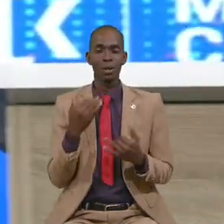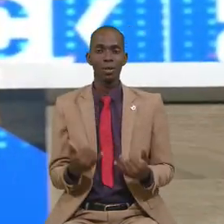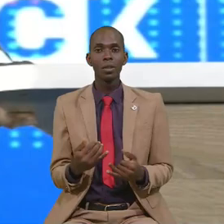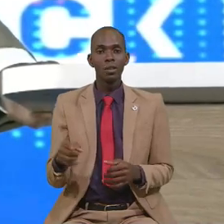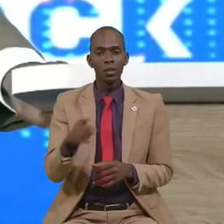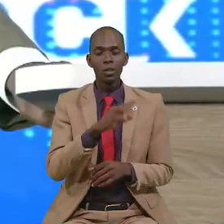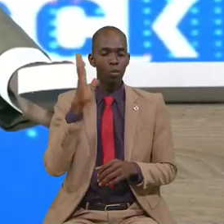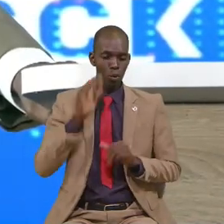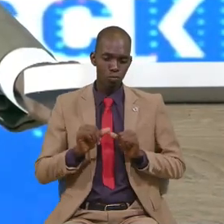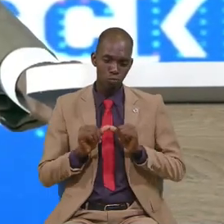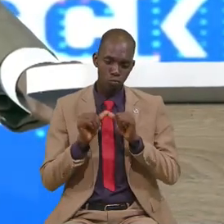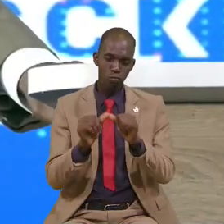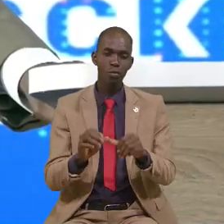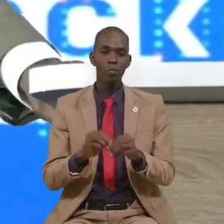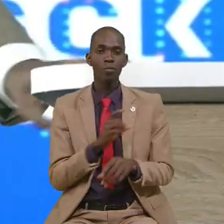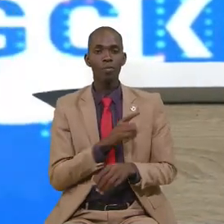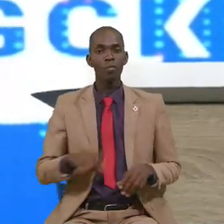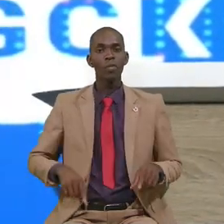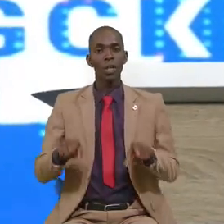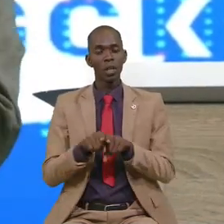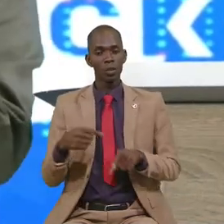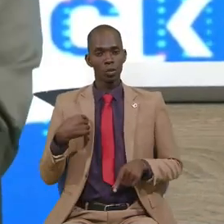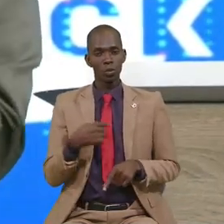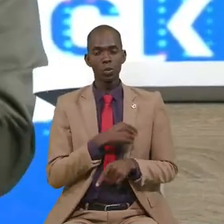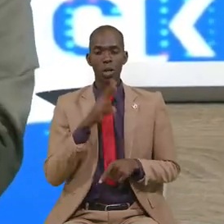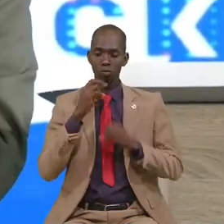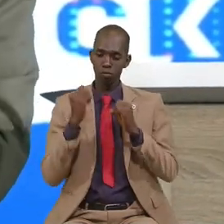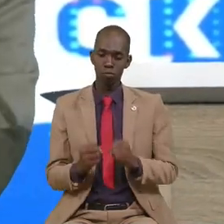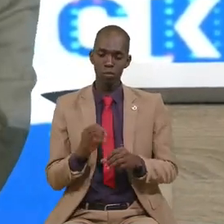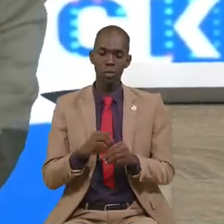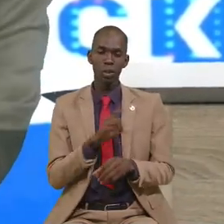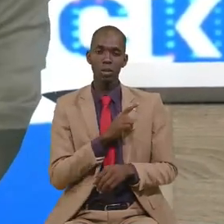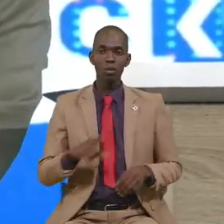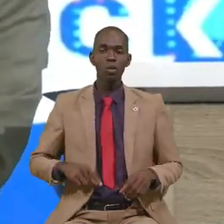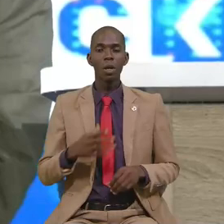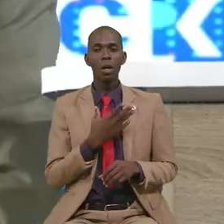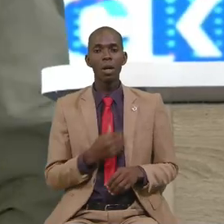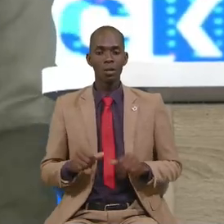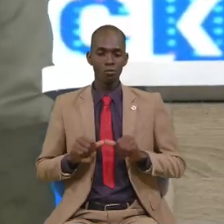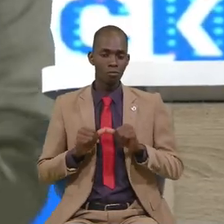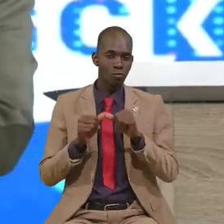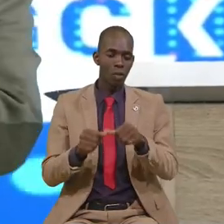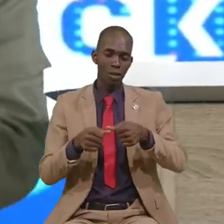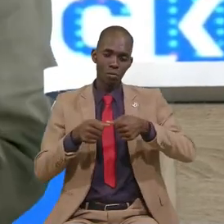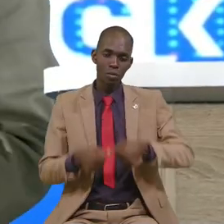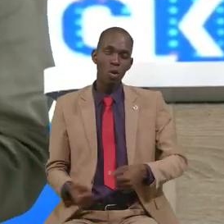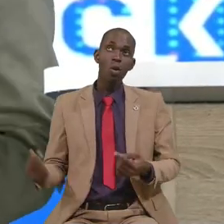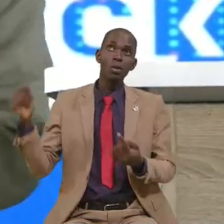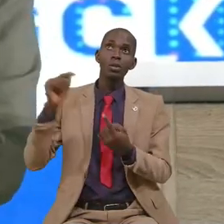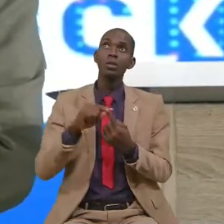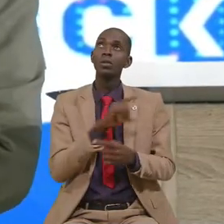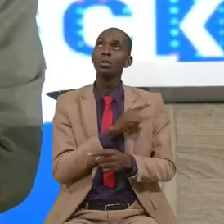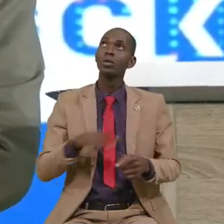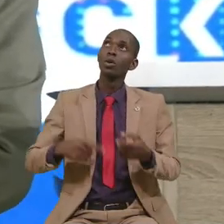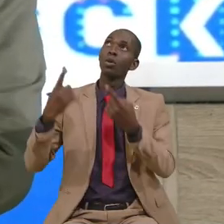the Lord like we are steadfast in the Lord. And they'll remain and abide until the coming of the Lord. And